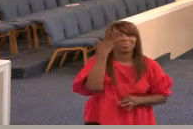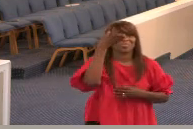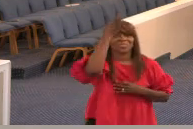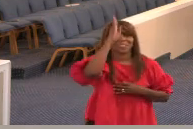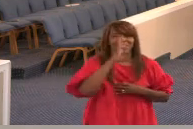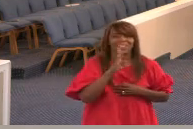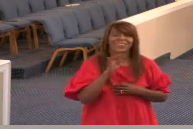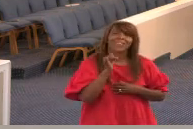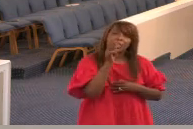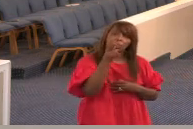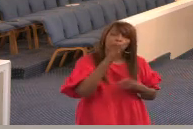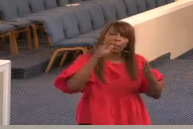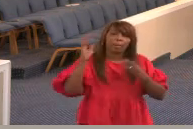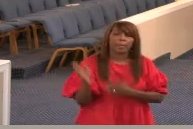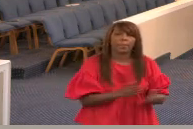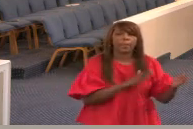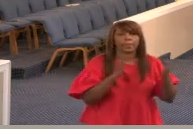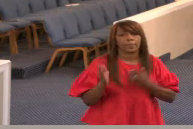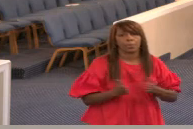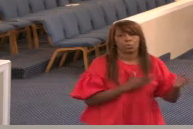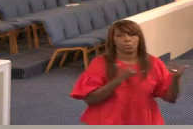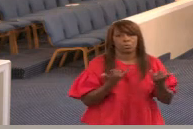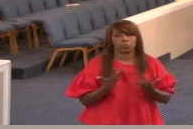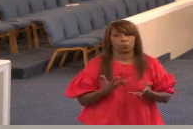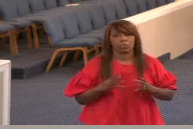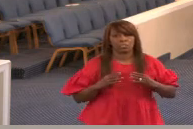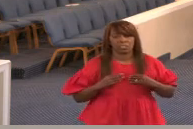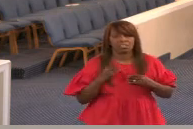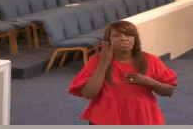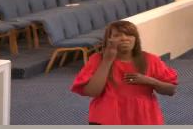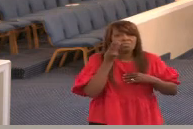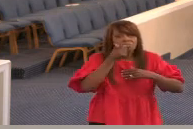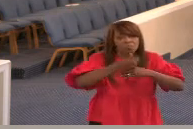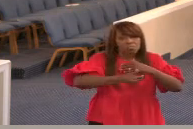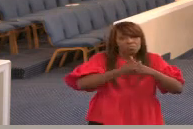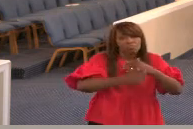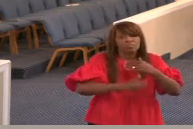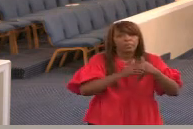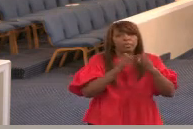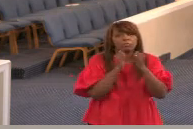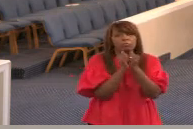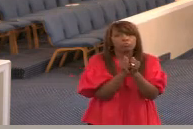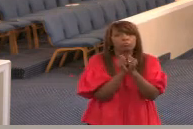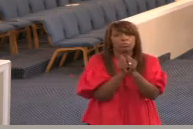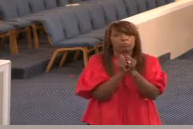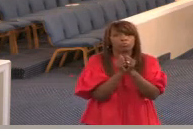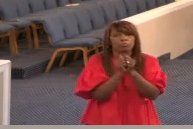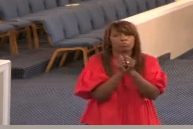If you would, prepare yourself to break bread and drink of the cup.